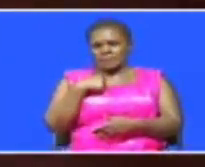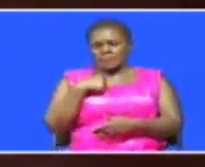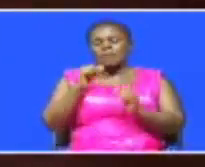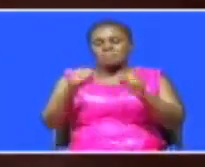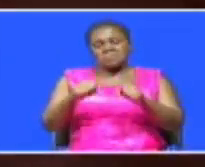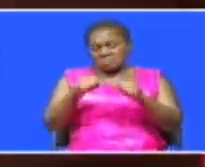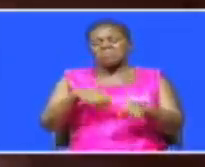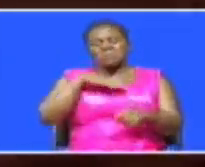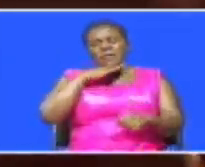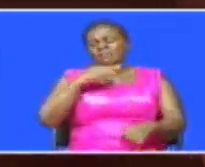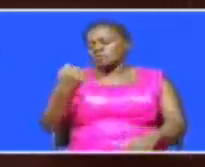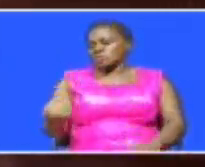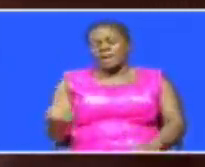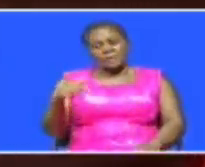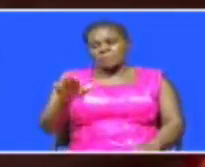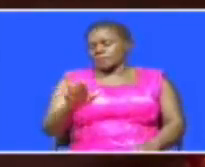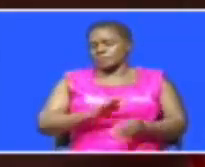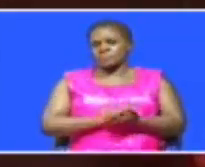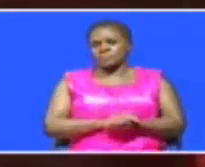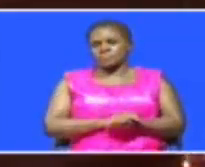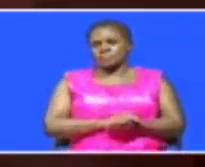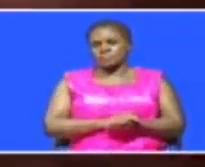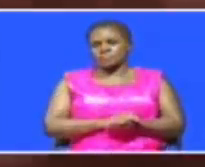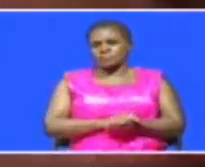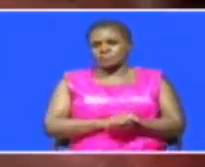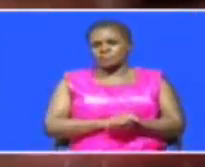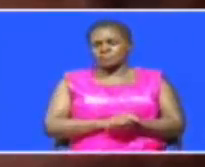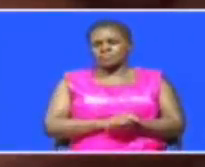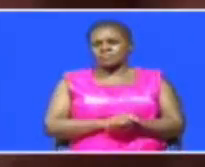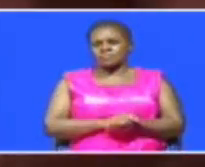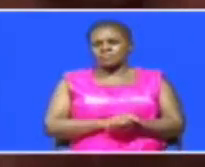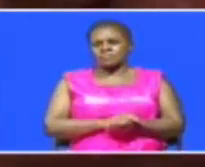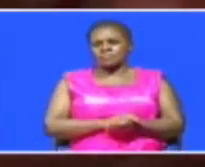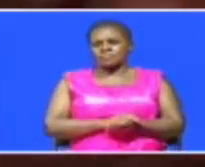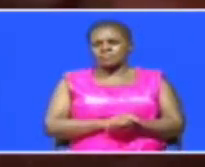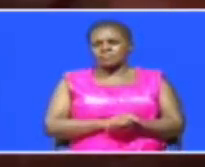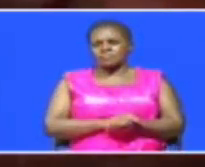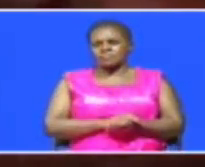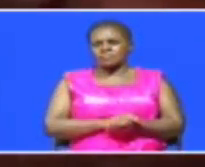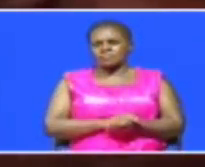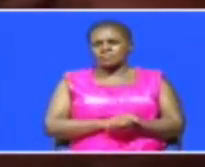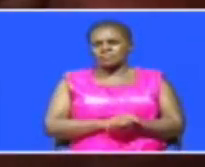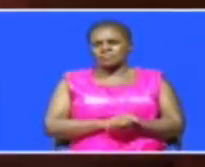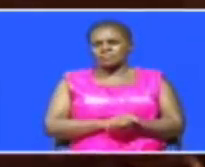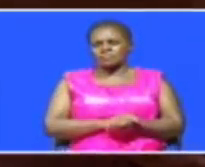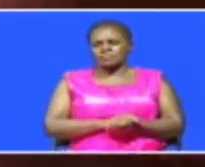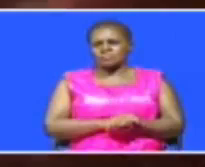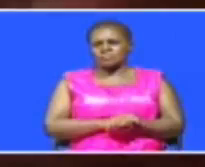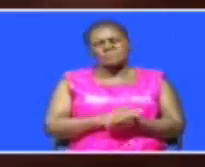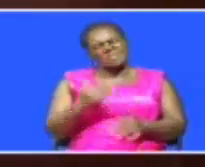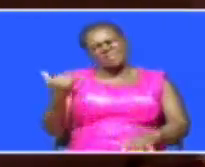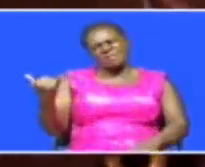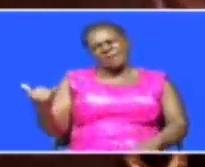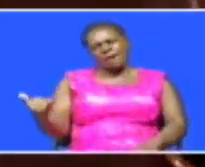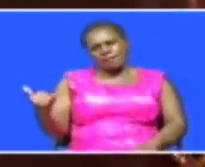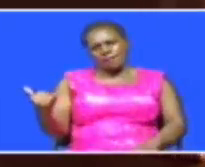can, that's the ultimate price you can pay for your child. Yeah. She's still young